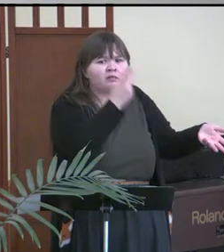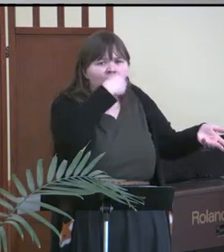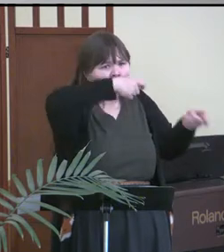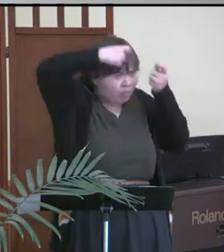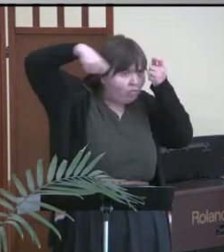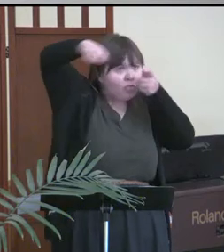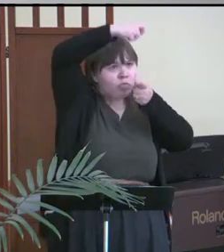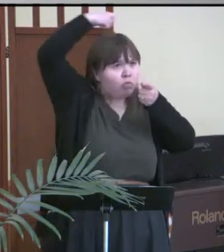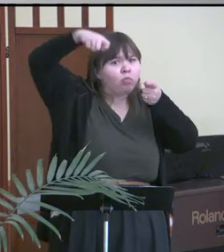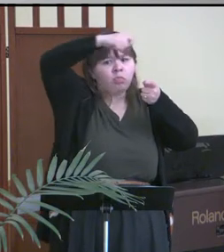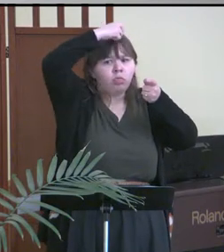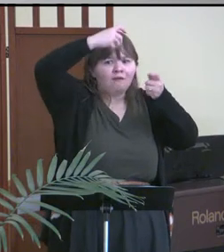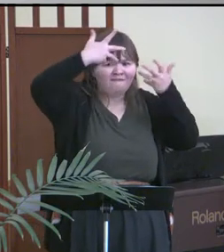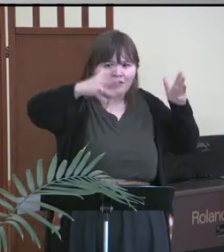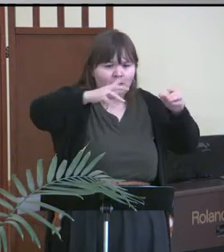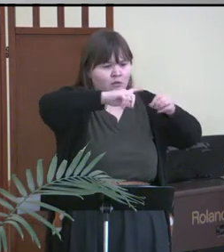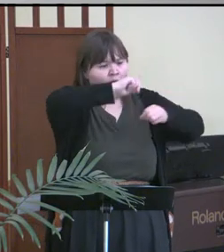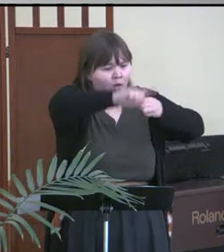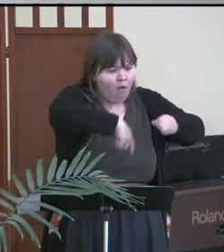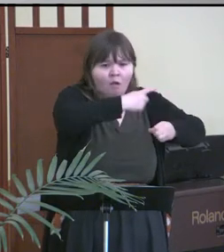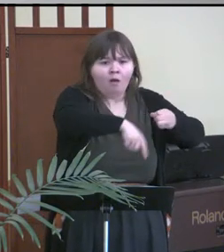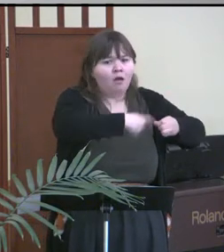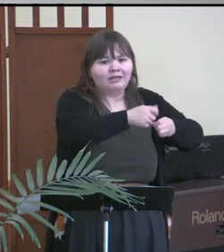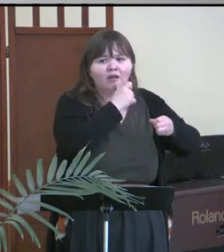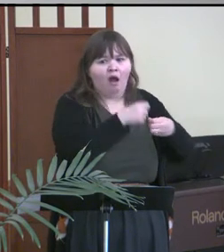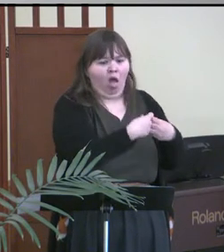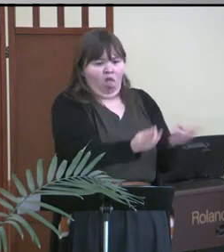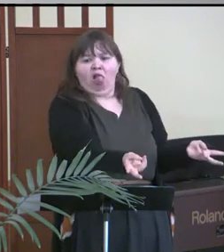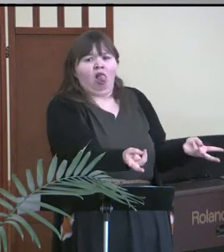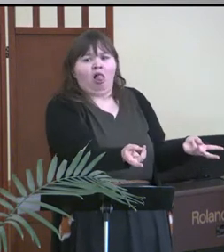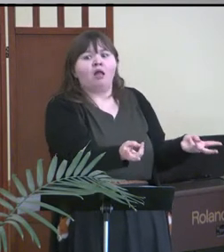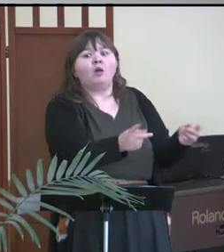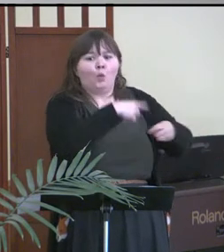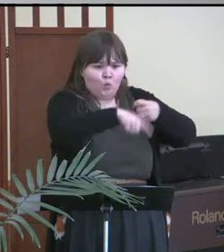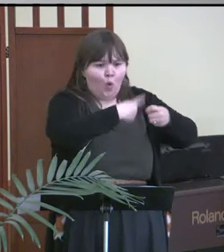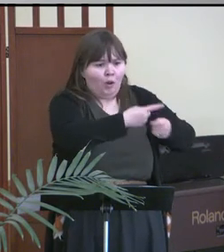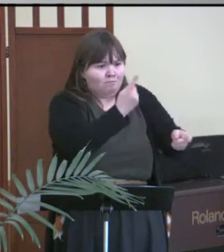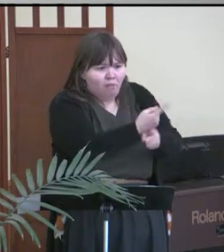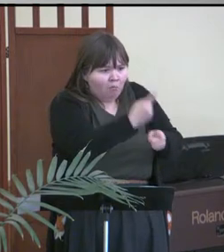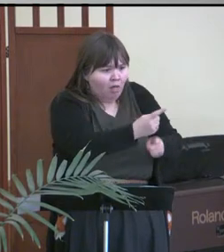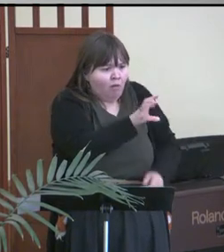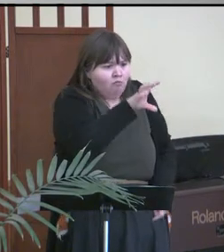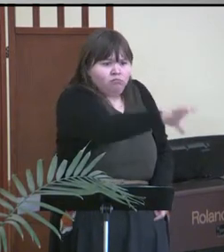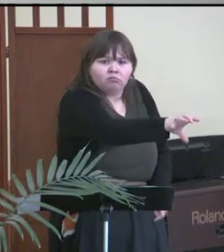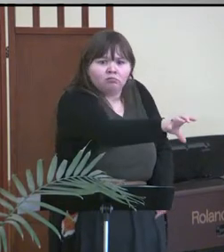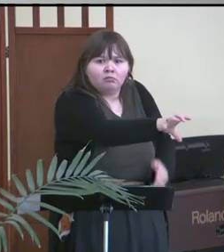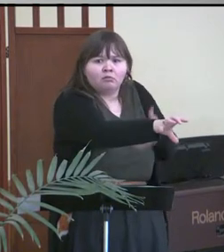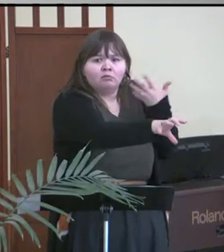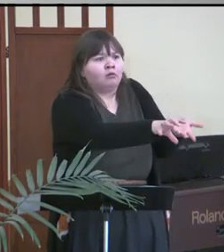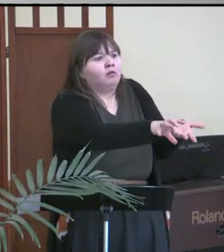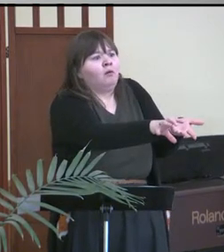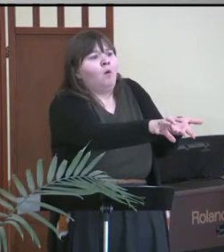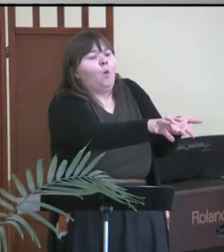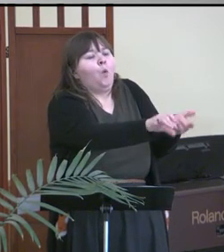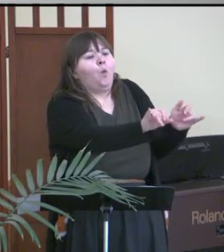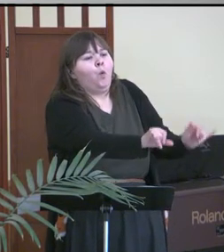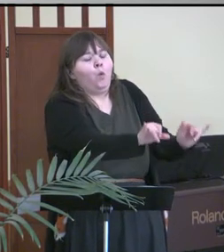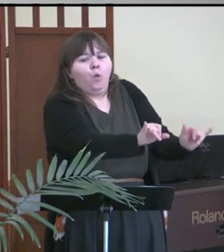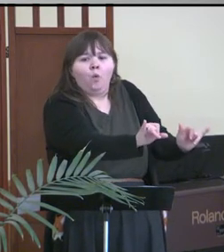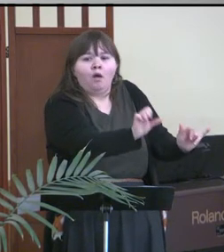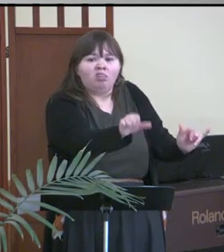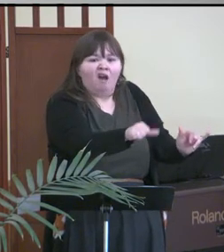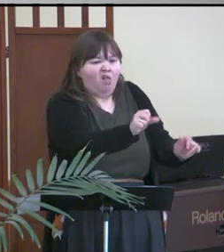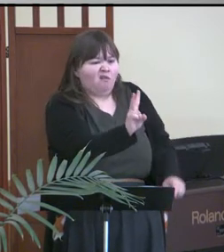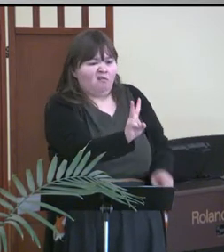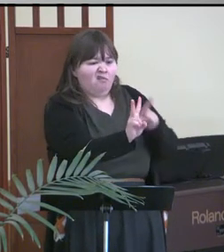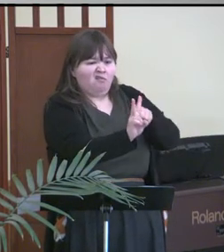that had been on Jesus' head, not lying with the linen wrappings, but rolled up in a place by itself. Then the other